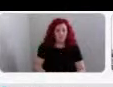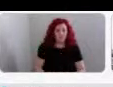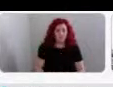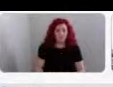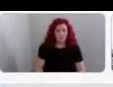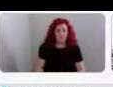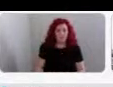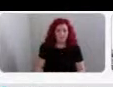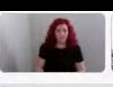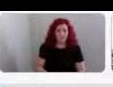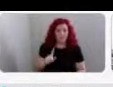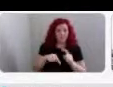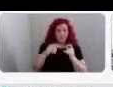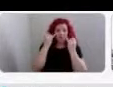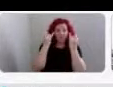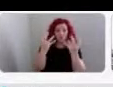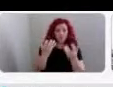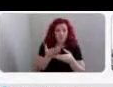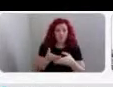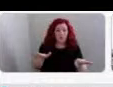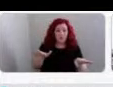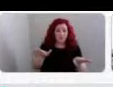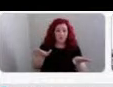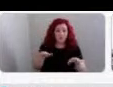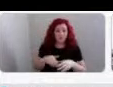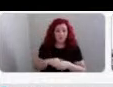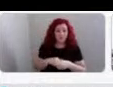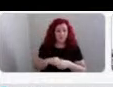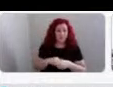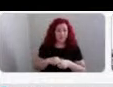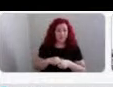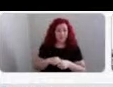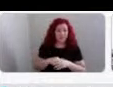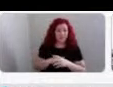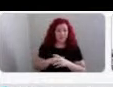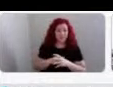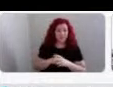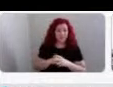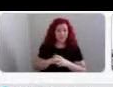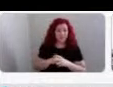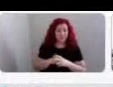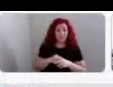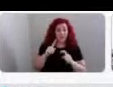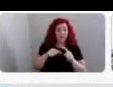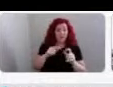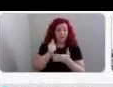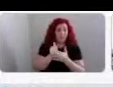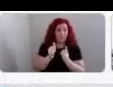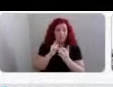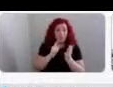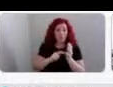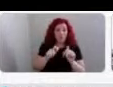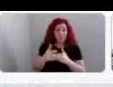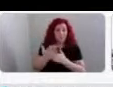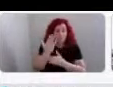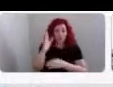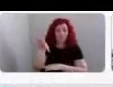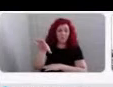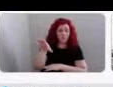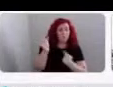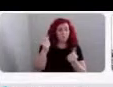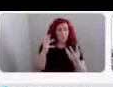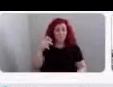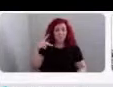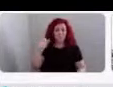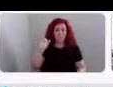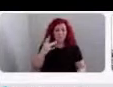you would want to break this up i can't help but notice as i've heard this morning and this afternoon that many of your maps heavily